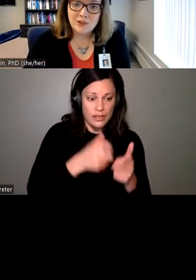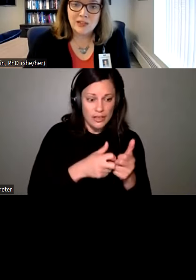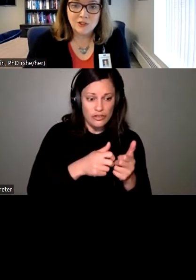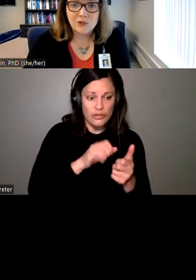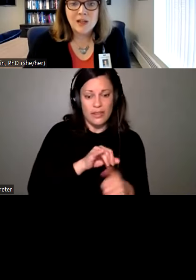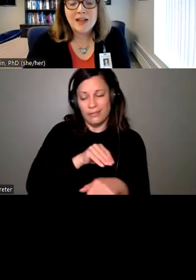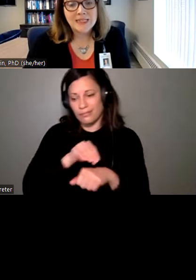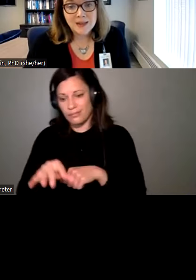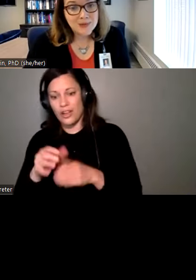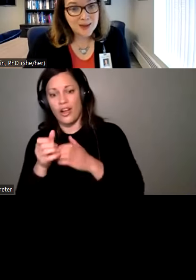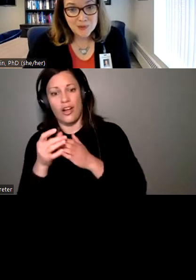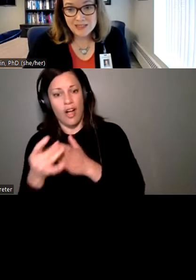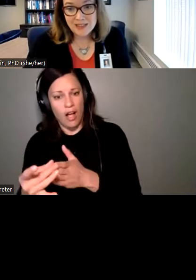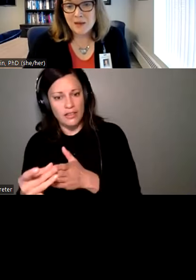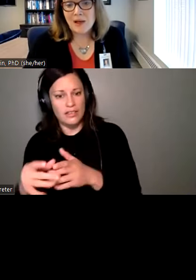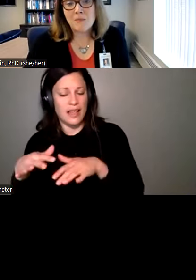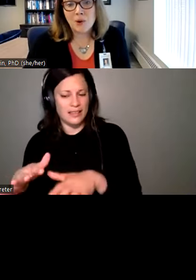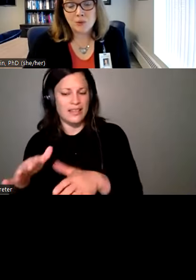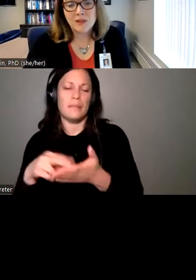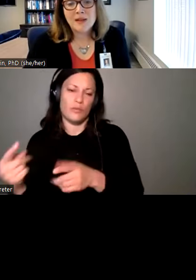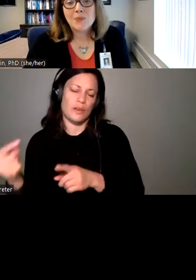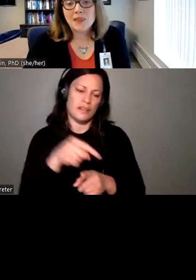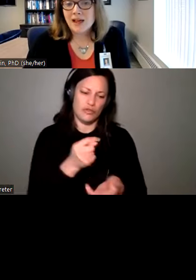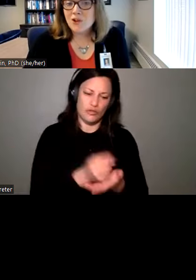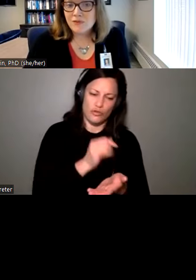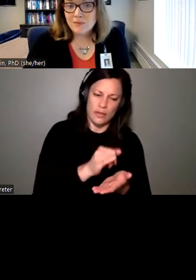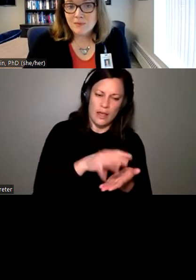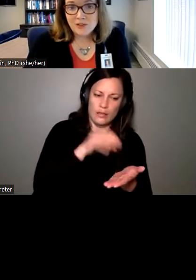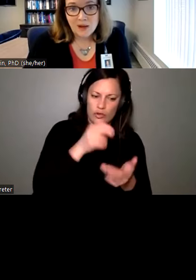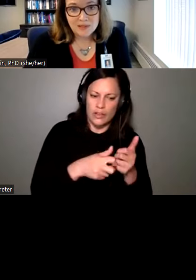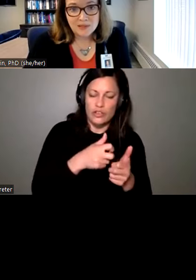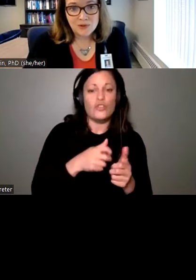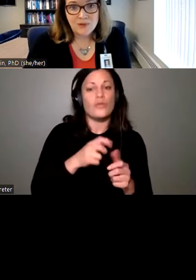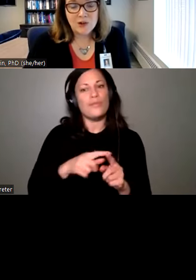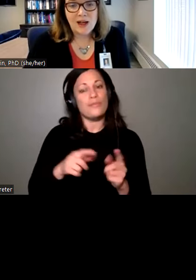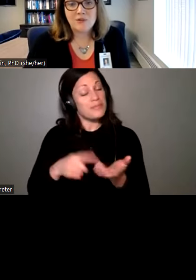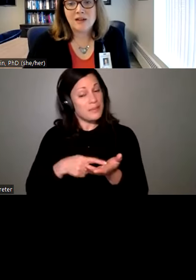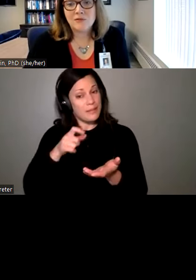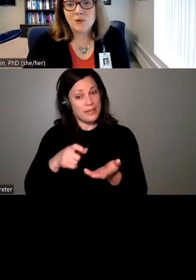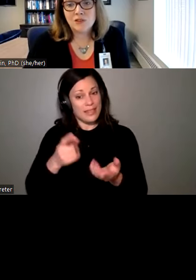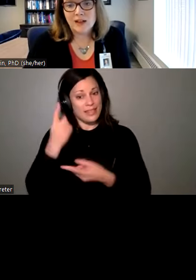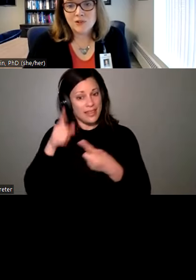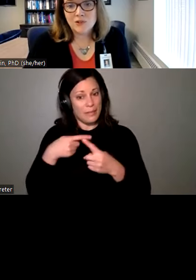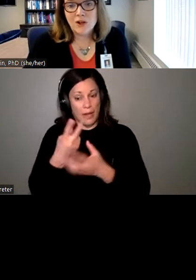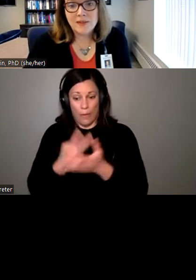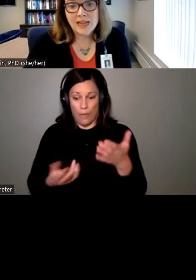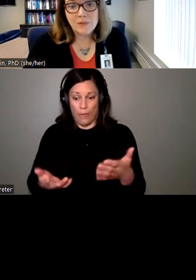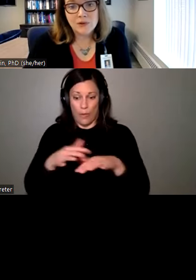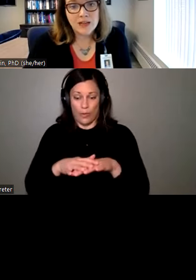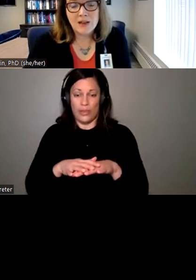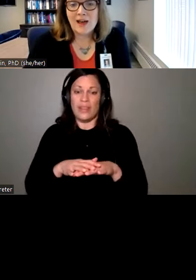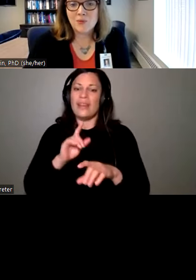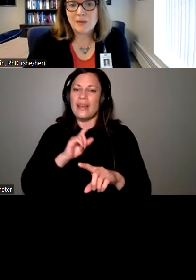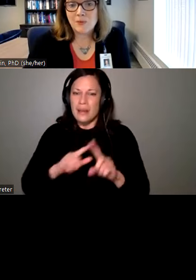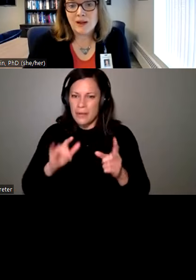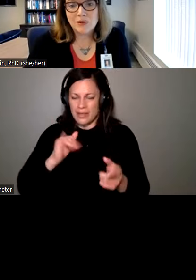treat the learning issue. And sometimes we need to think about both. But that's often my job, is to sort of figure out kind of which factors are on the table